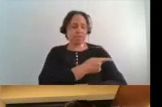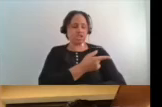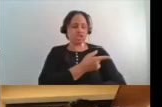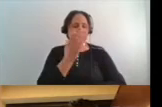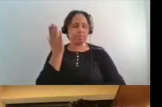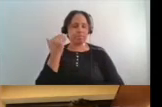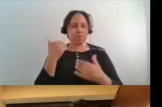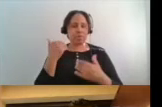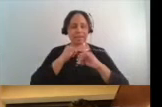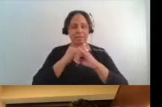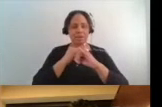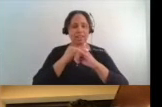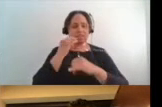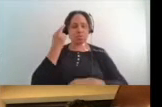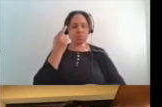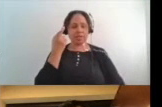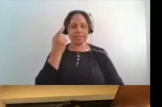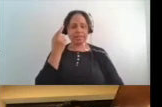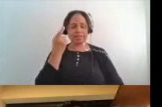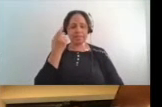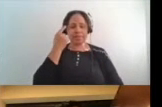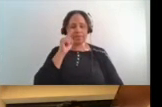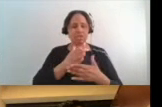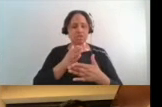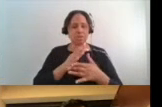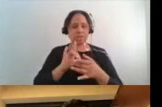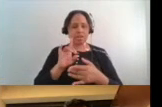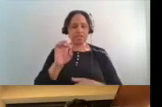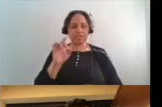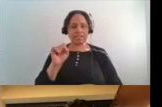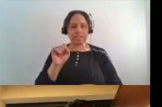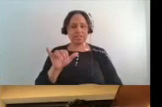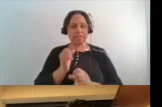immunologic reason for destruction of the cells that make insulin.